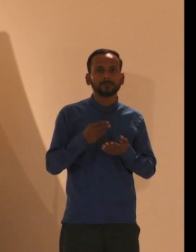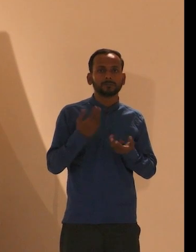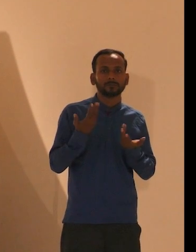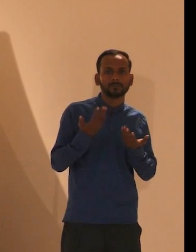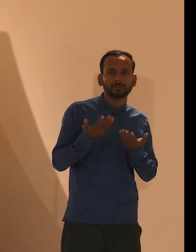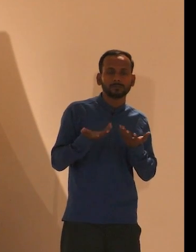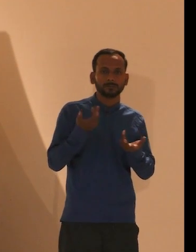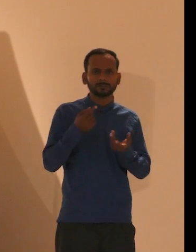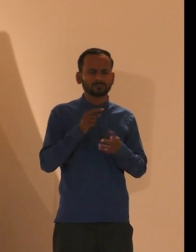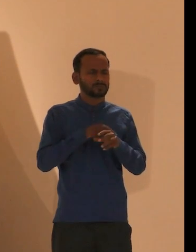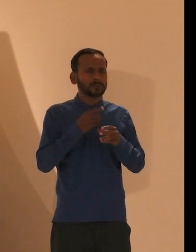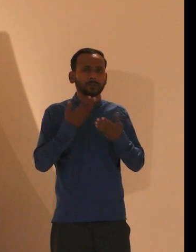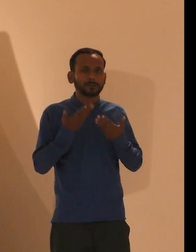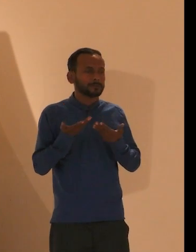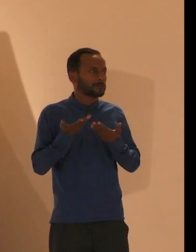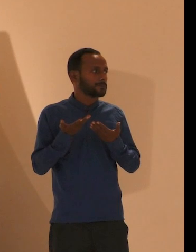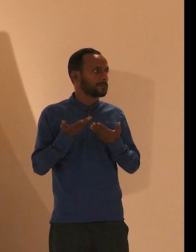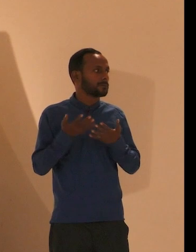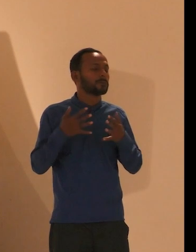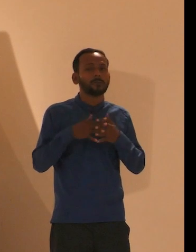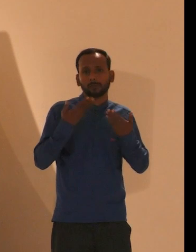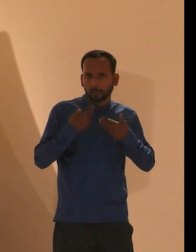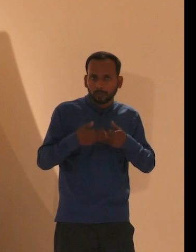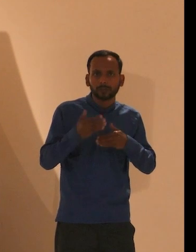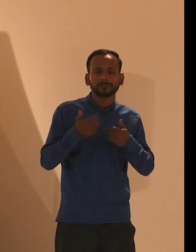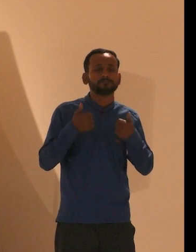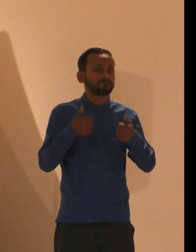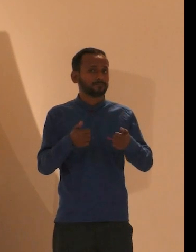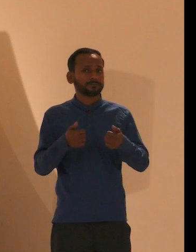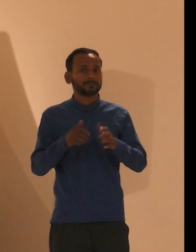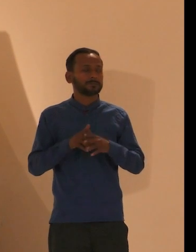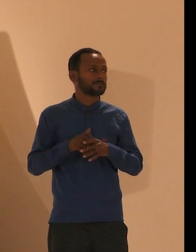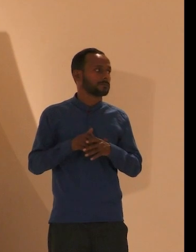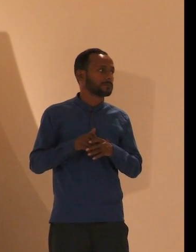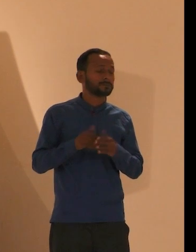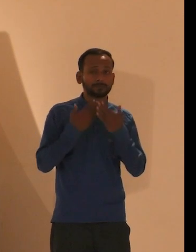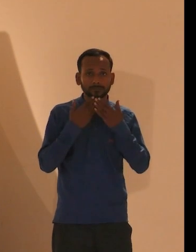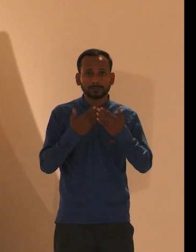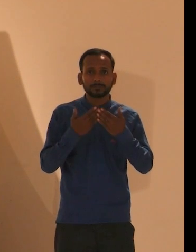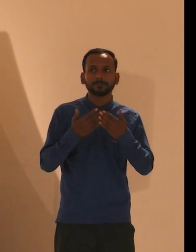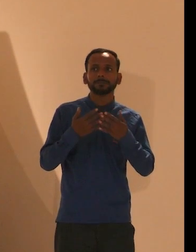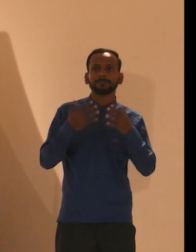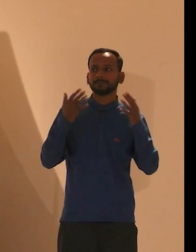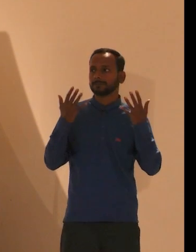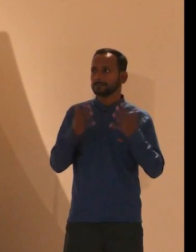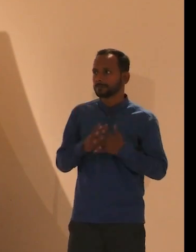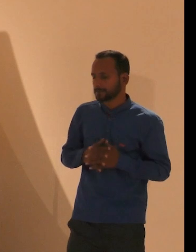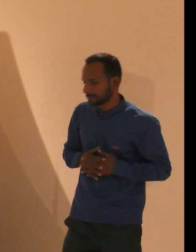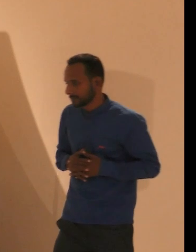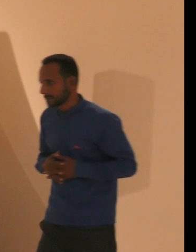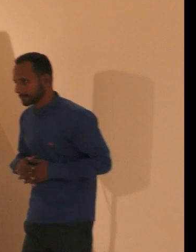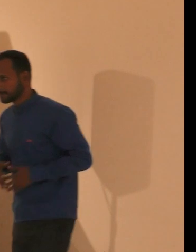at some point of time will a little more open, right? Thank you. Thanks.